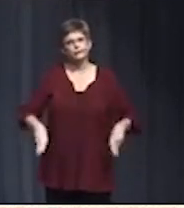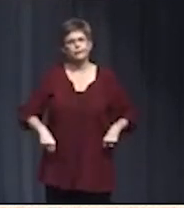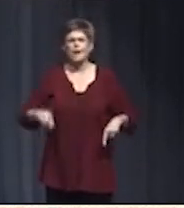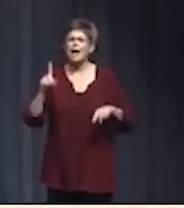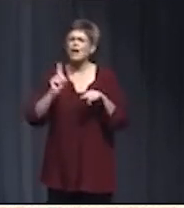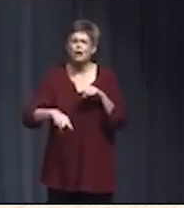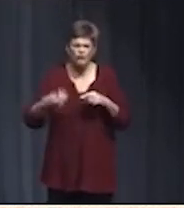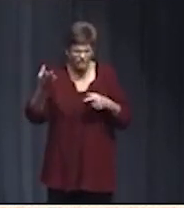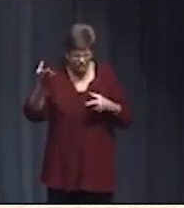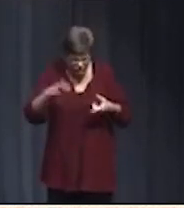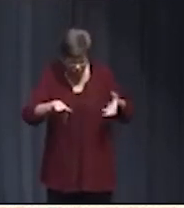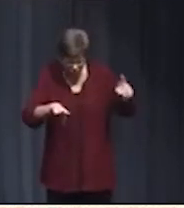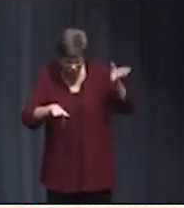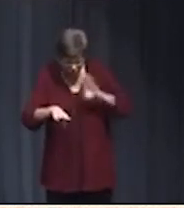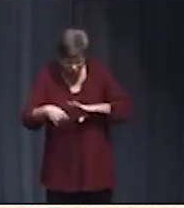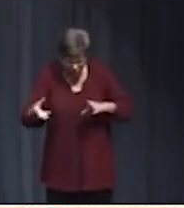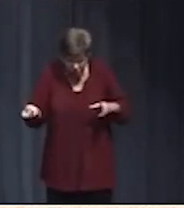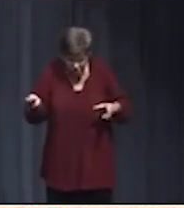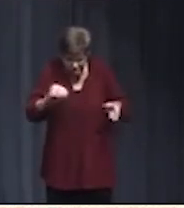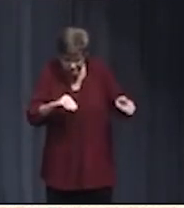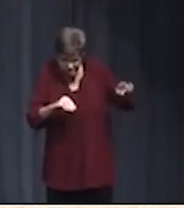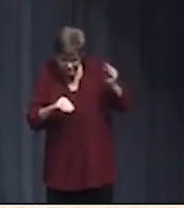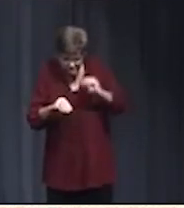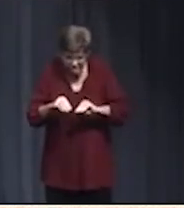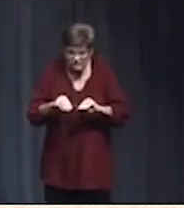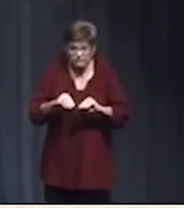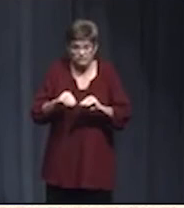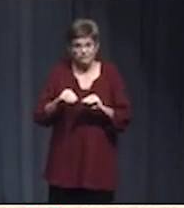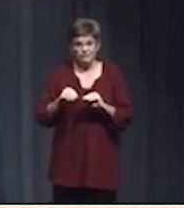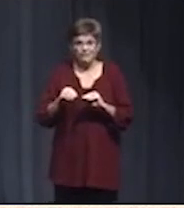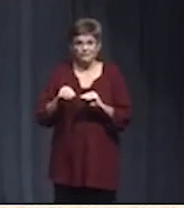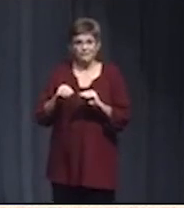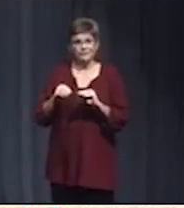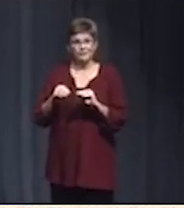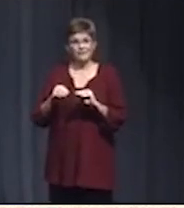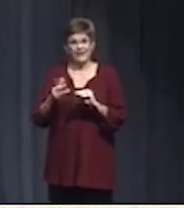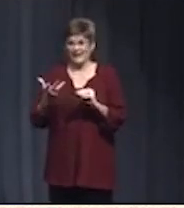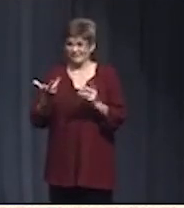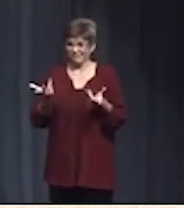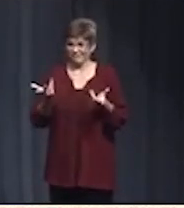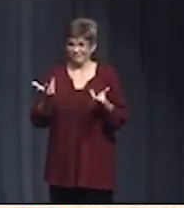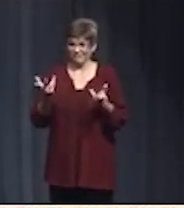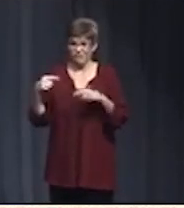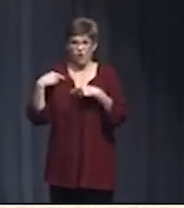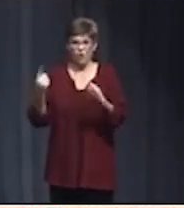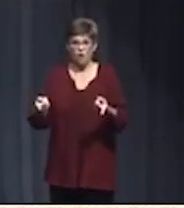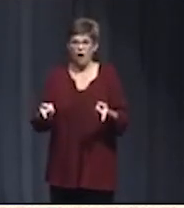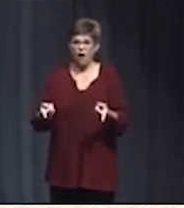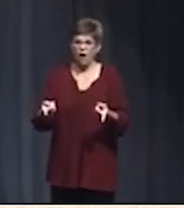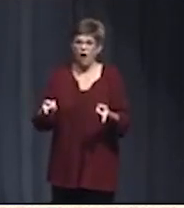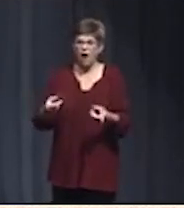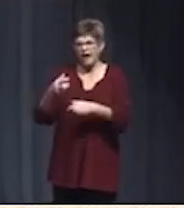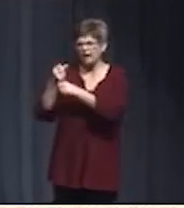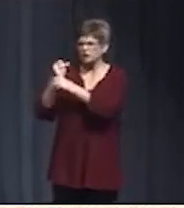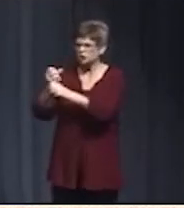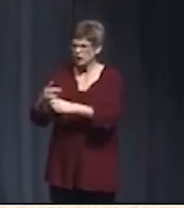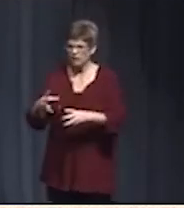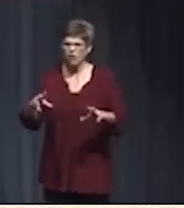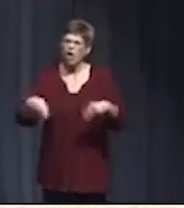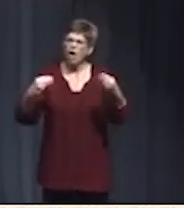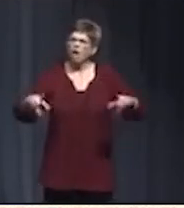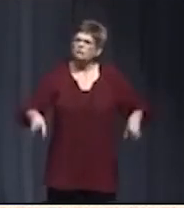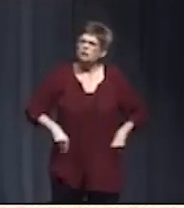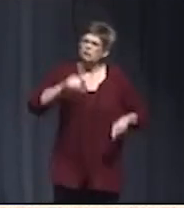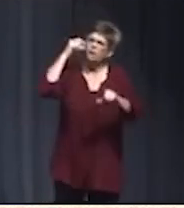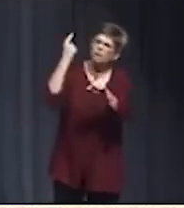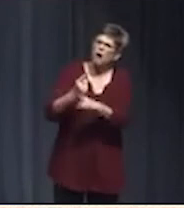life depended on it. And for a while, I got chewed out about it. Diaper wasn't right, blah, blah, blah, blah,